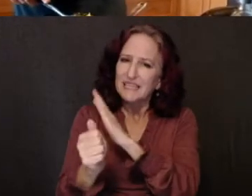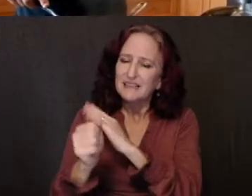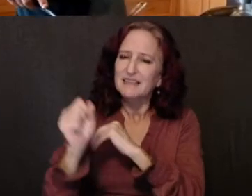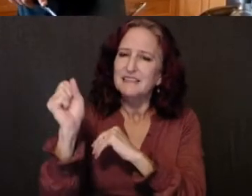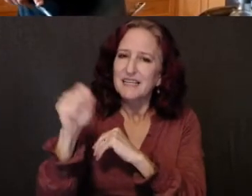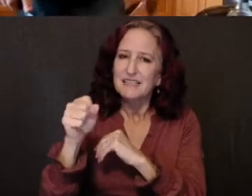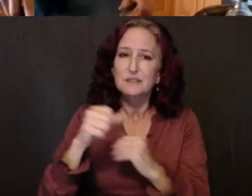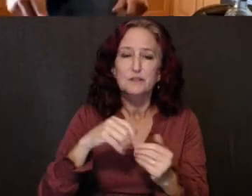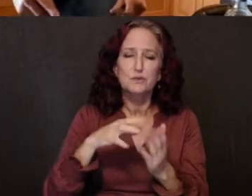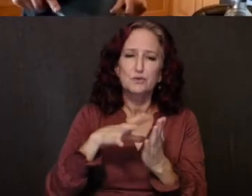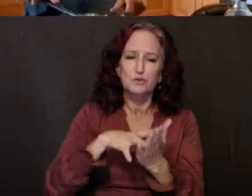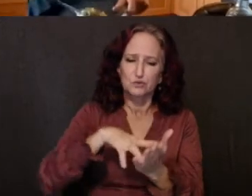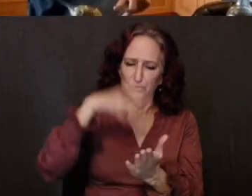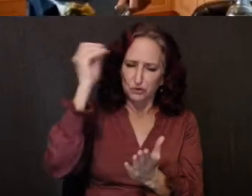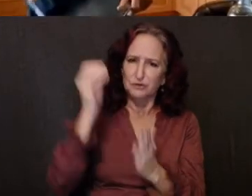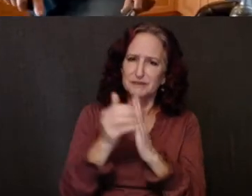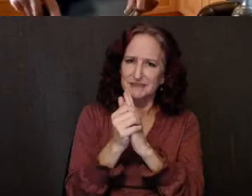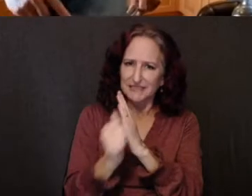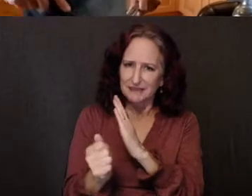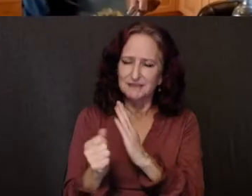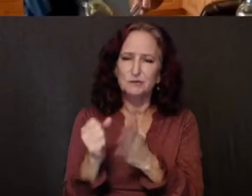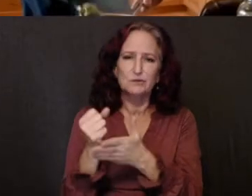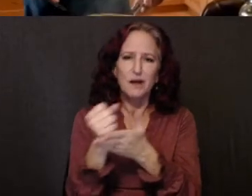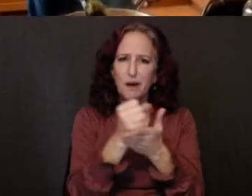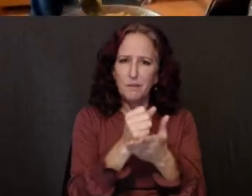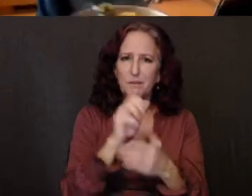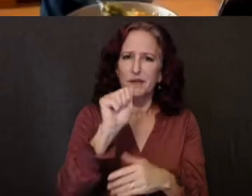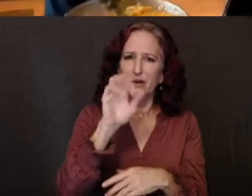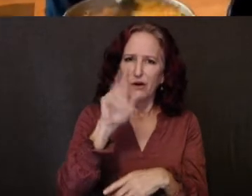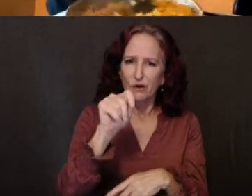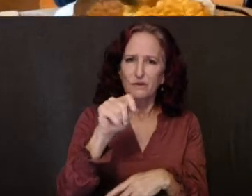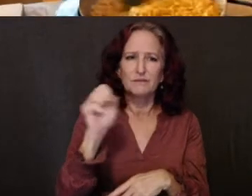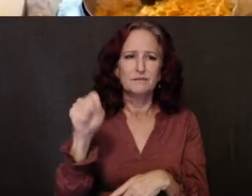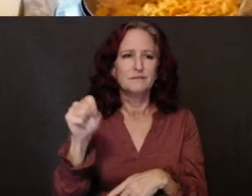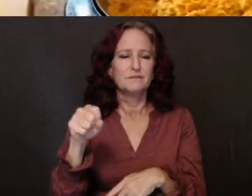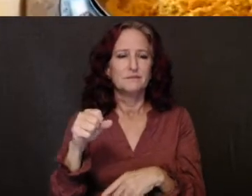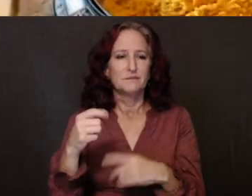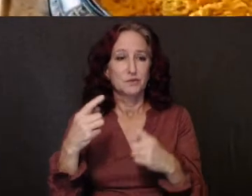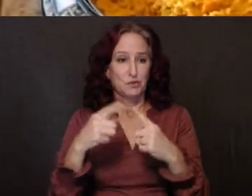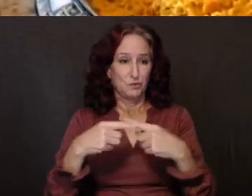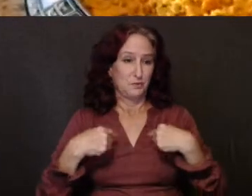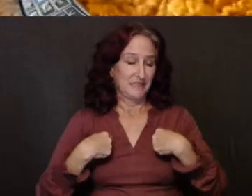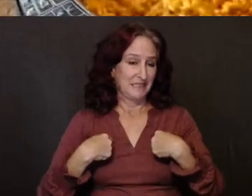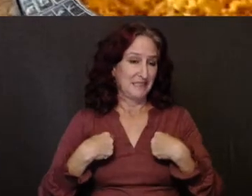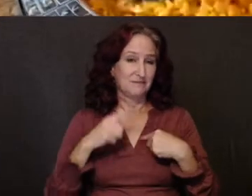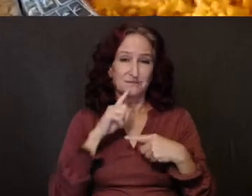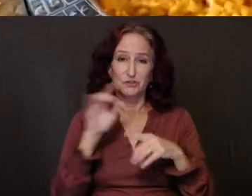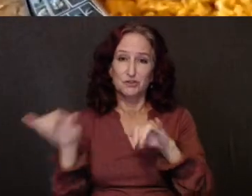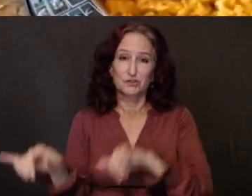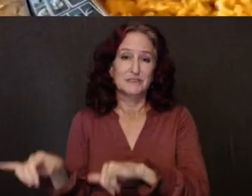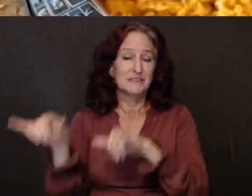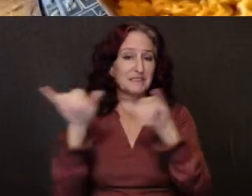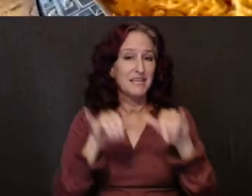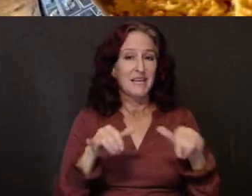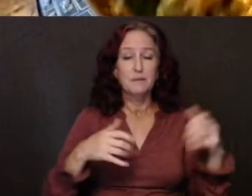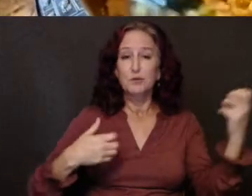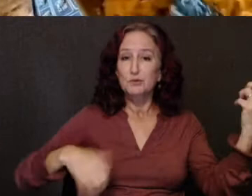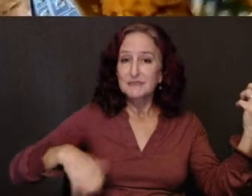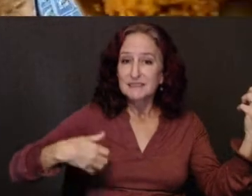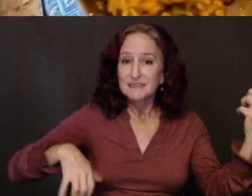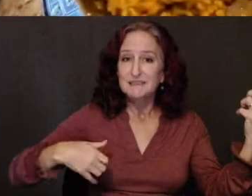It's like anything else. It's just like, obviously there's skill that you need to learn some skills to do it,